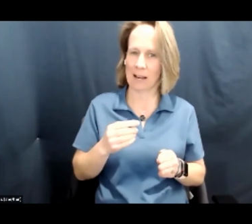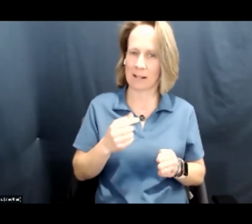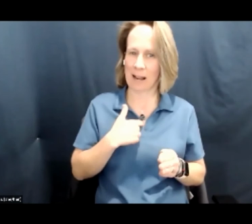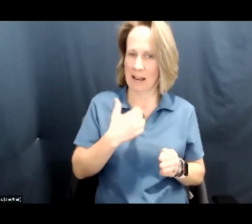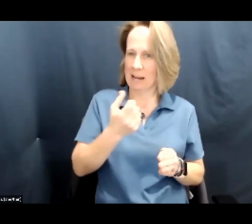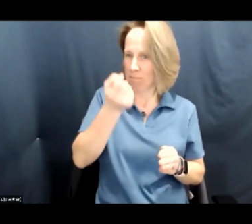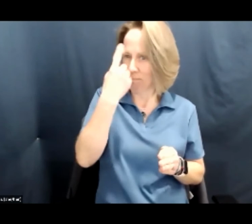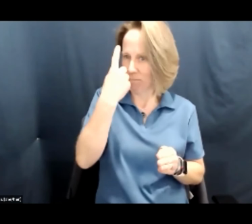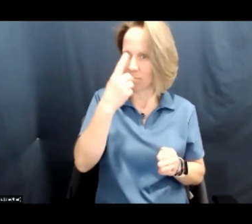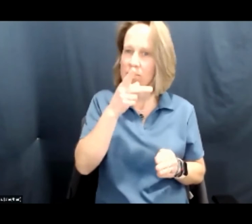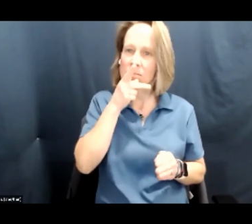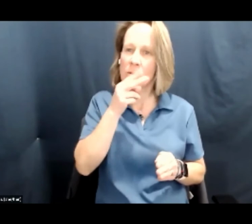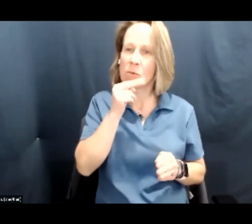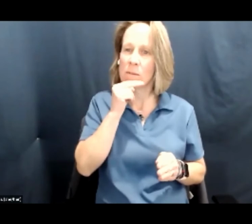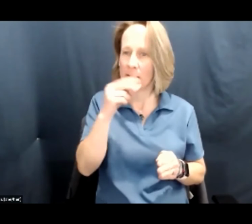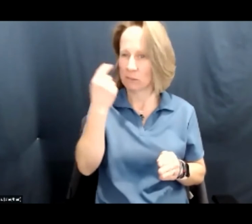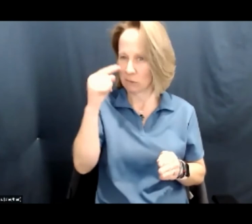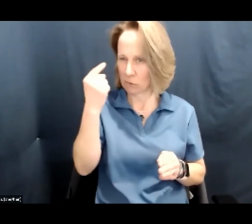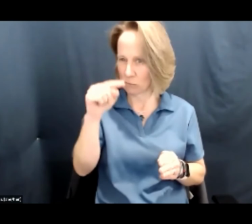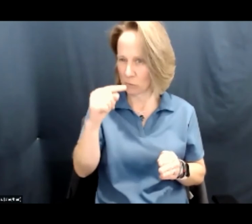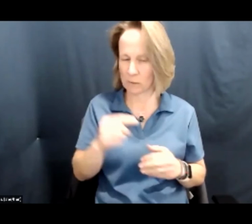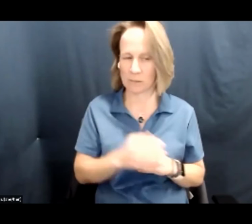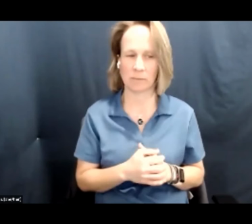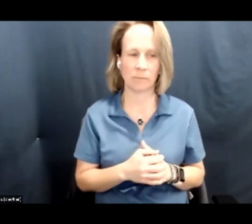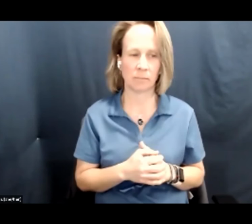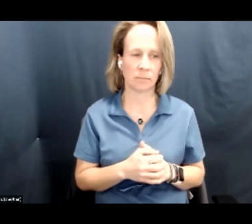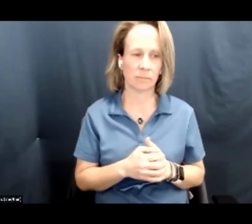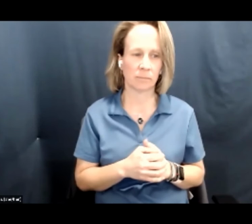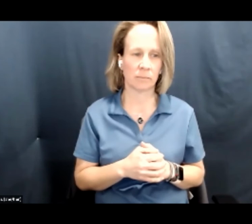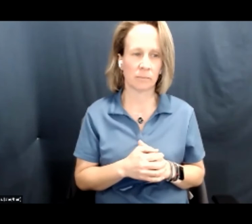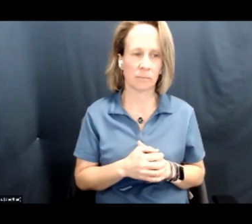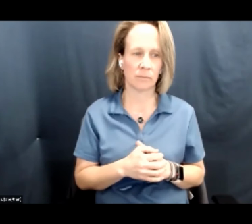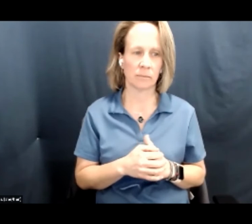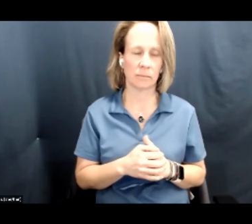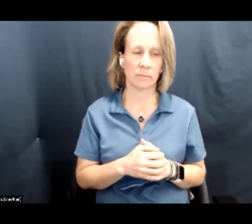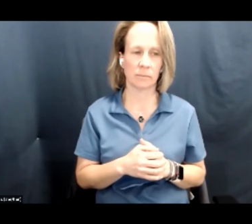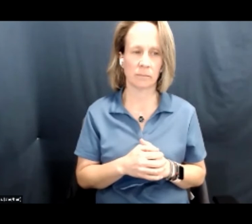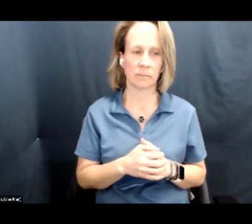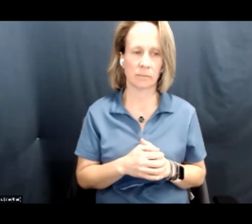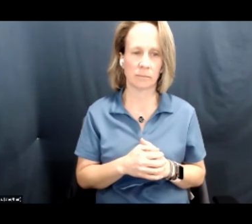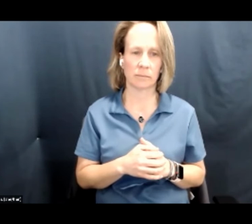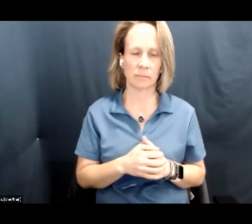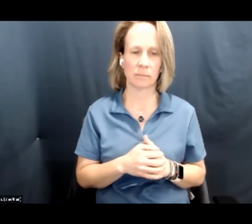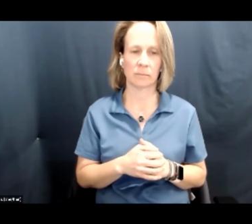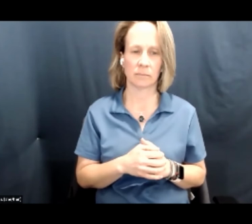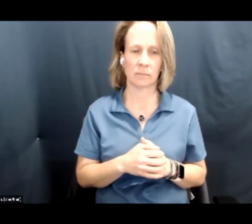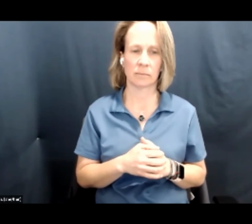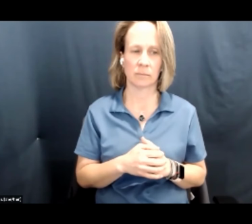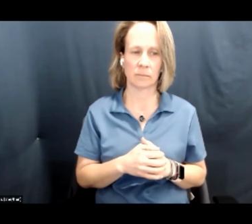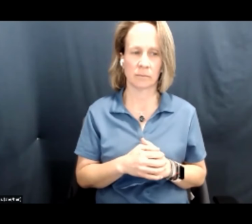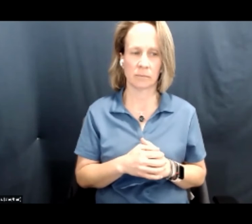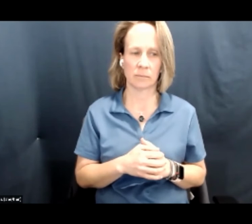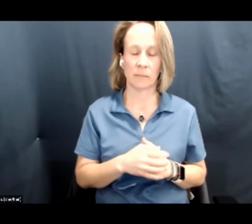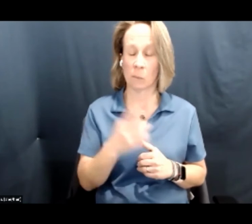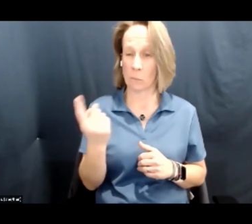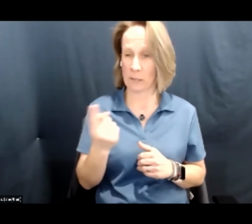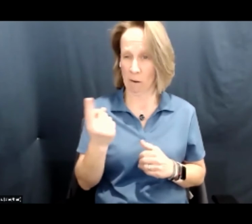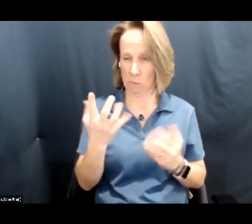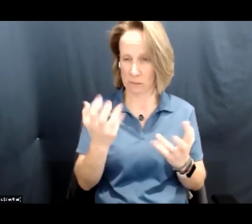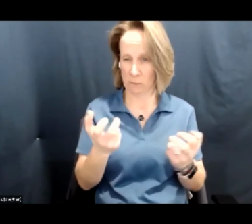And then it's also important to ask about pronouns. So we always want to be asking people's pronouns, especially when we're doing things like